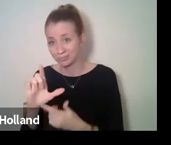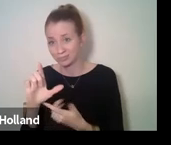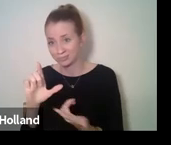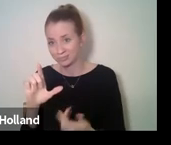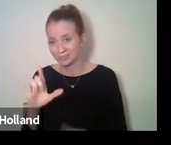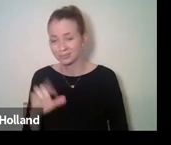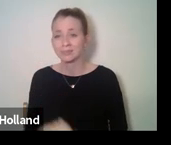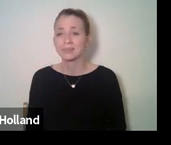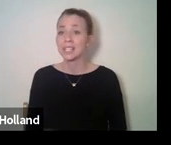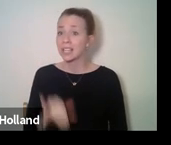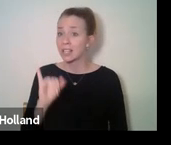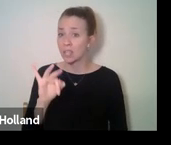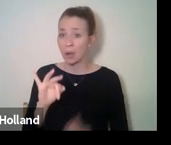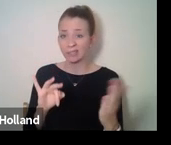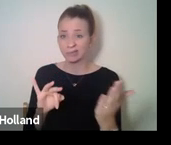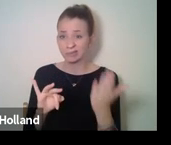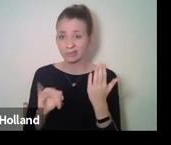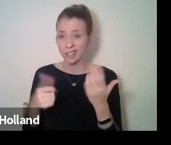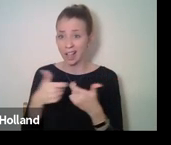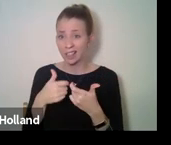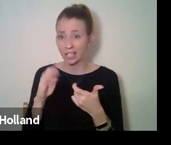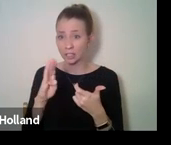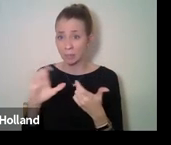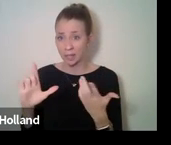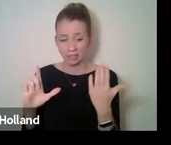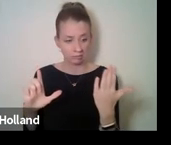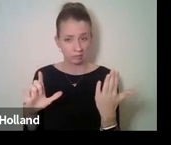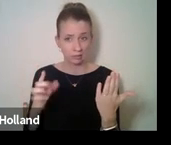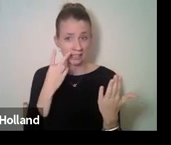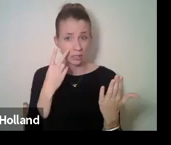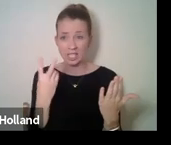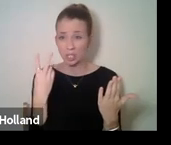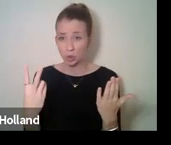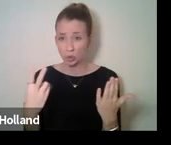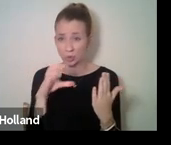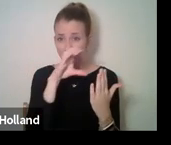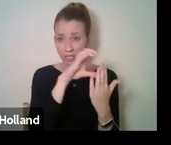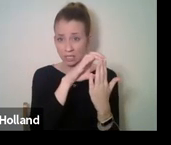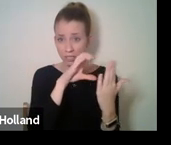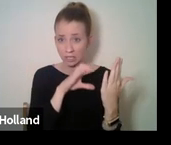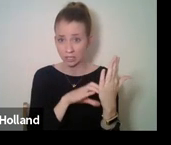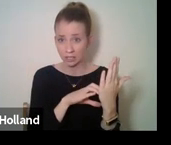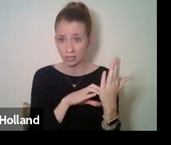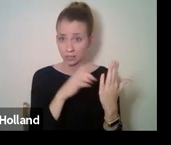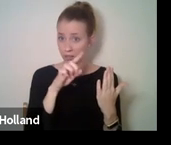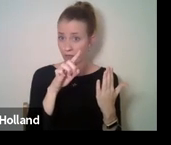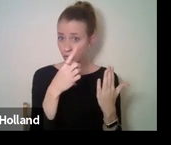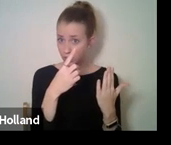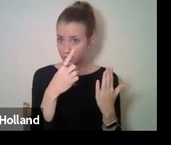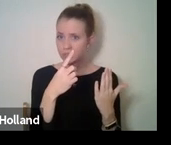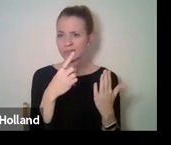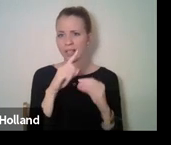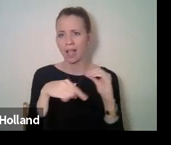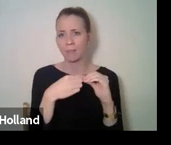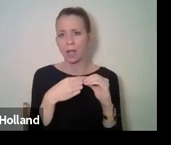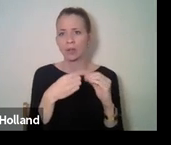at an electric bill, you will see that there are two sections. One is for the delivery services, and the